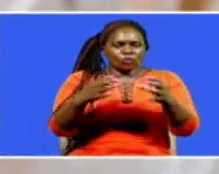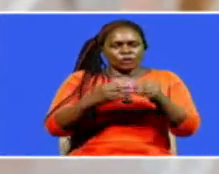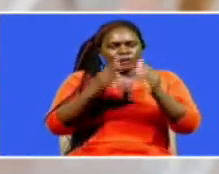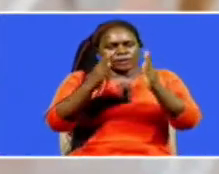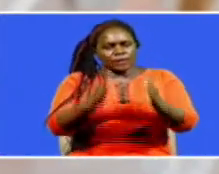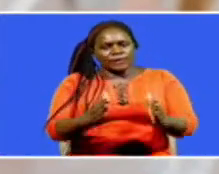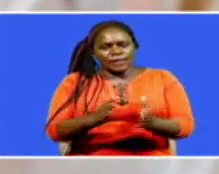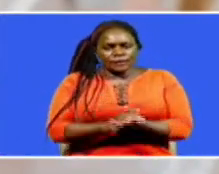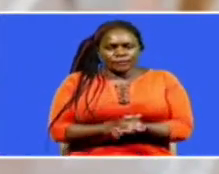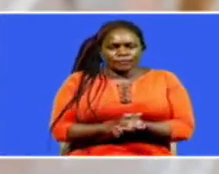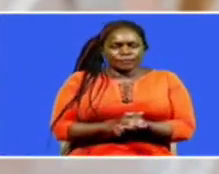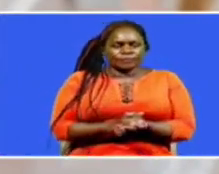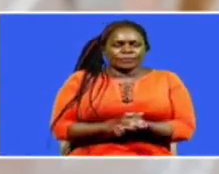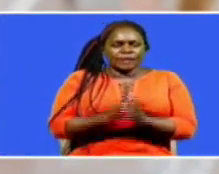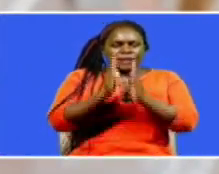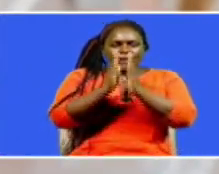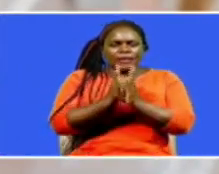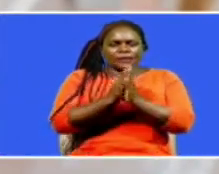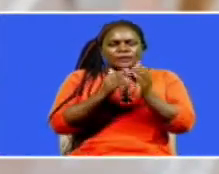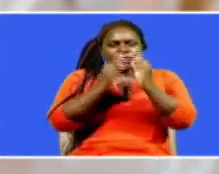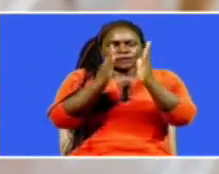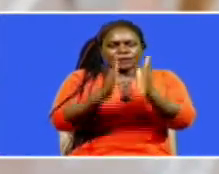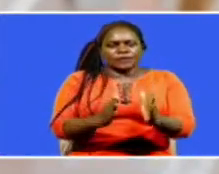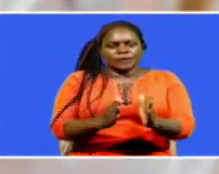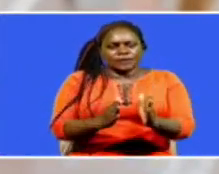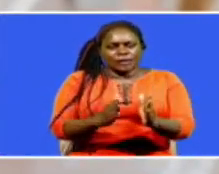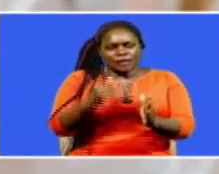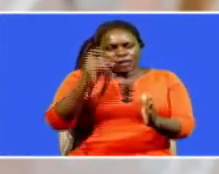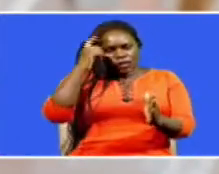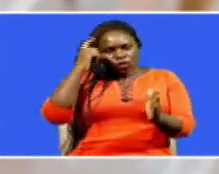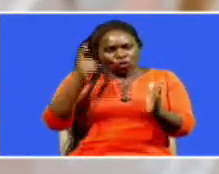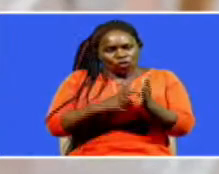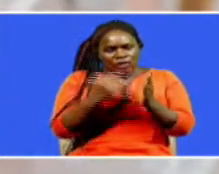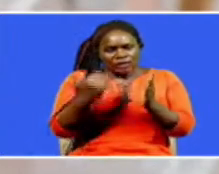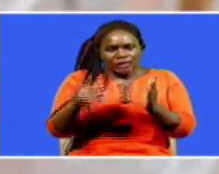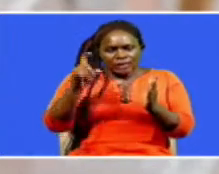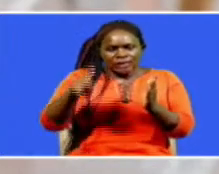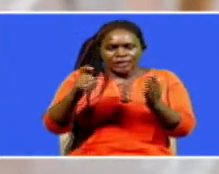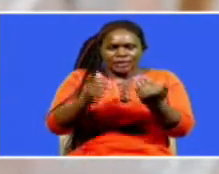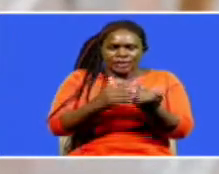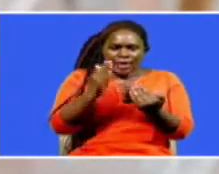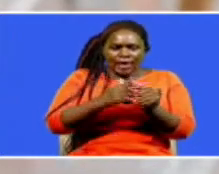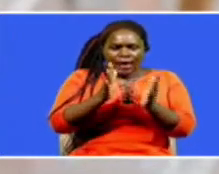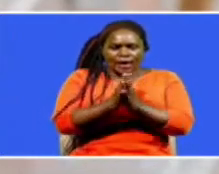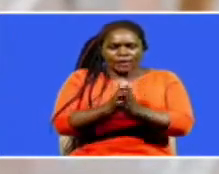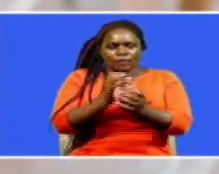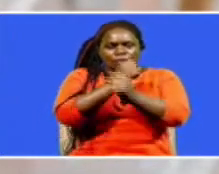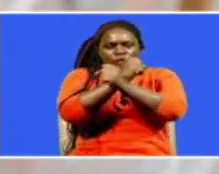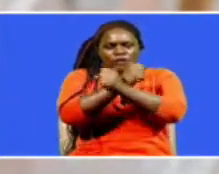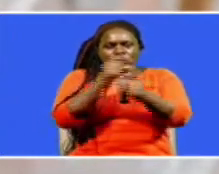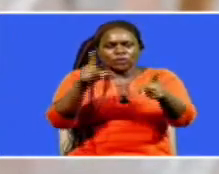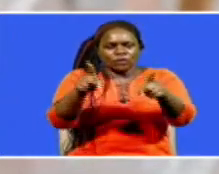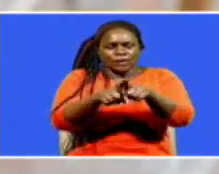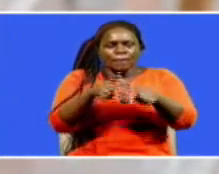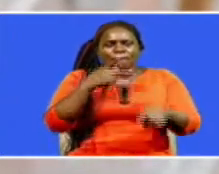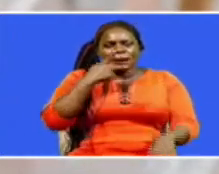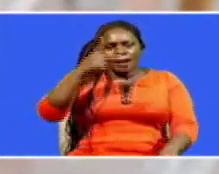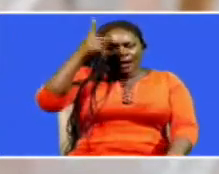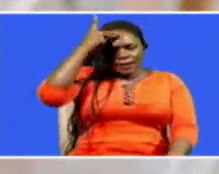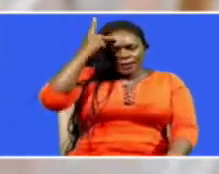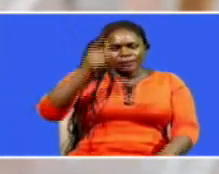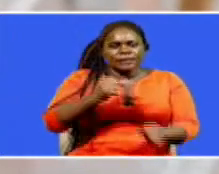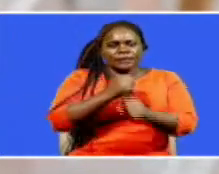leaders, religious leaders who identify children in need of care and protection, and also refer them to